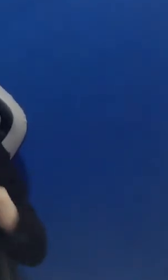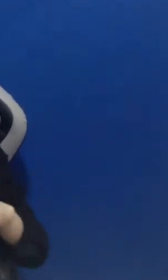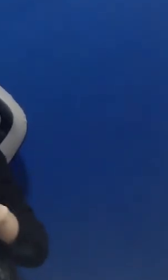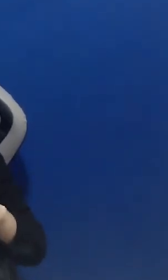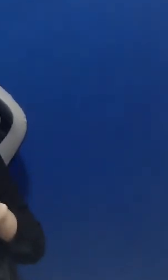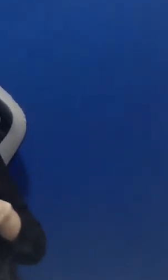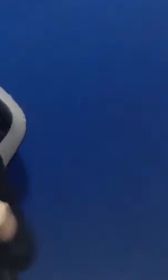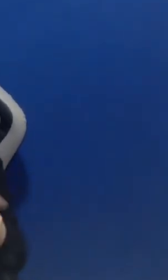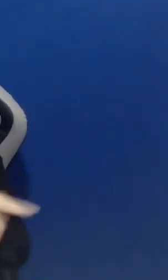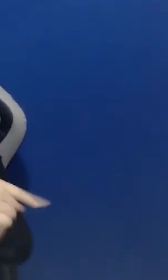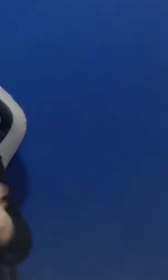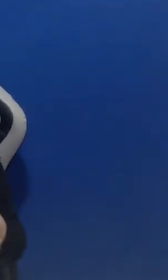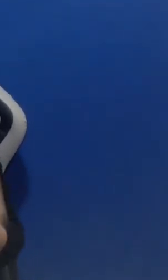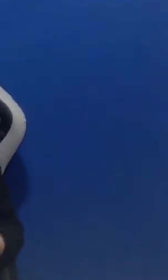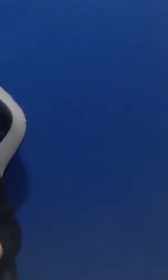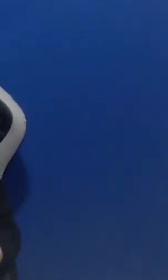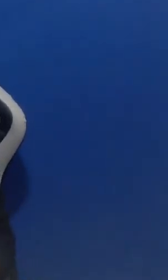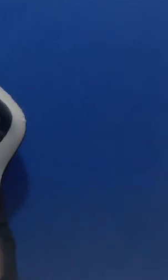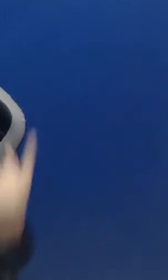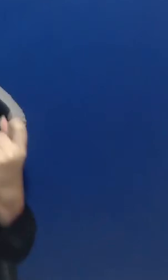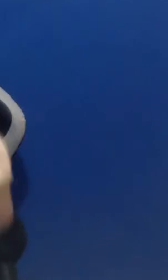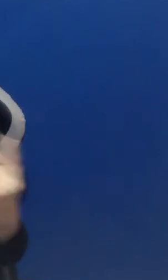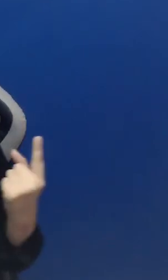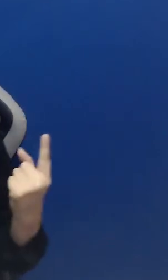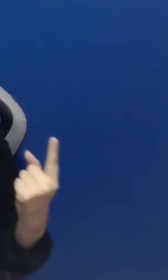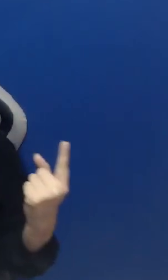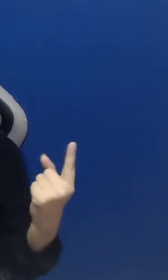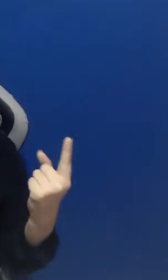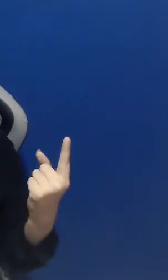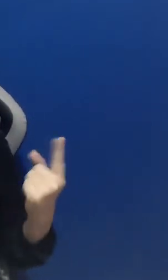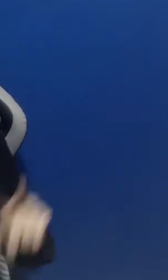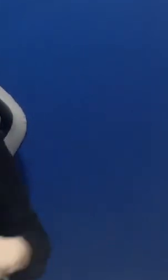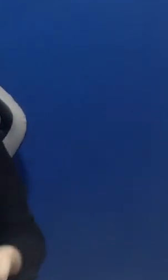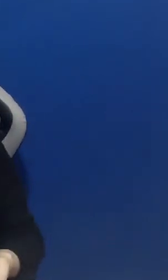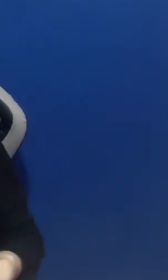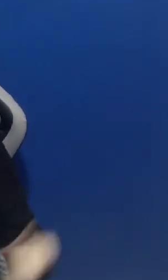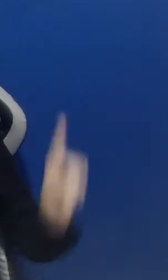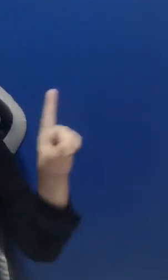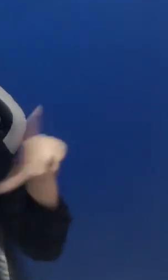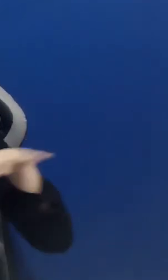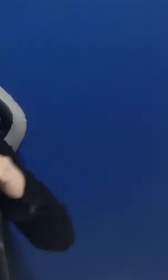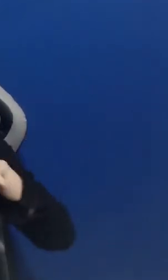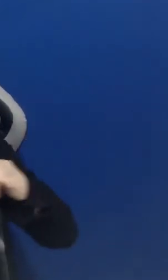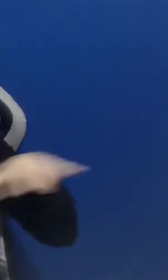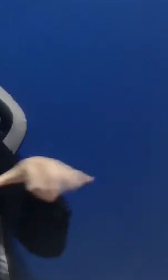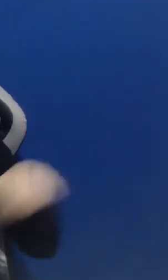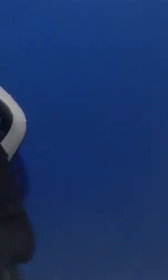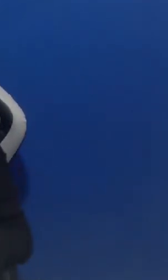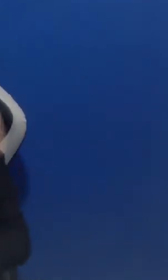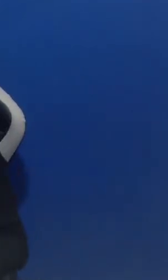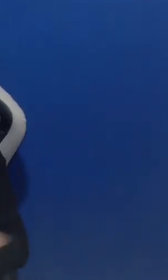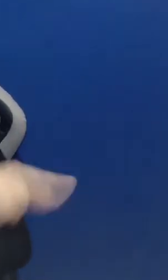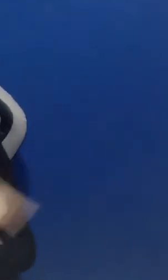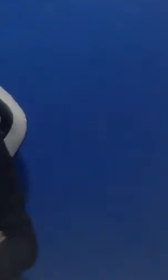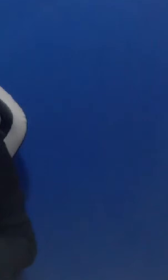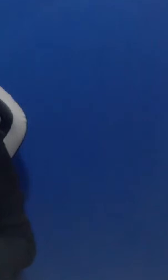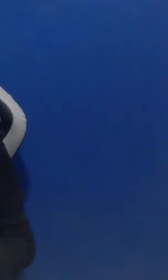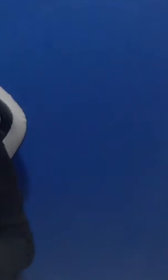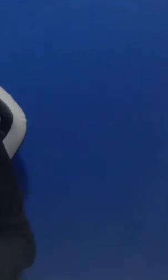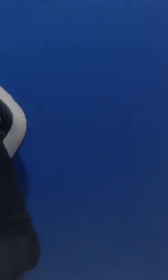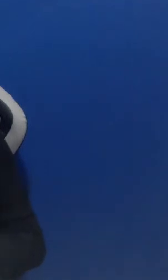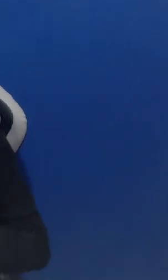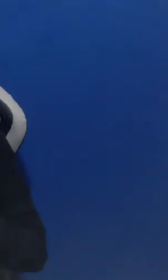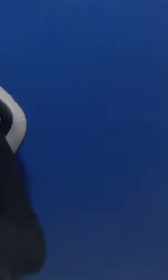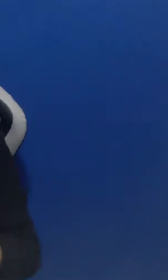without any specific previous mental illness that develop psychosis and very specific forms